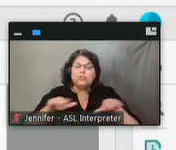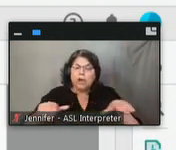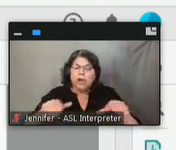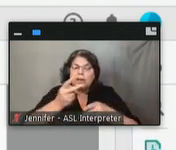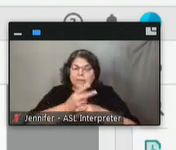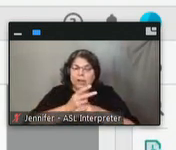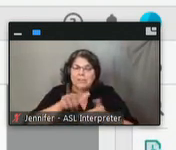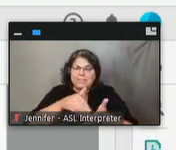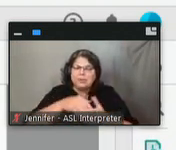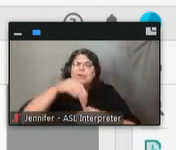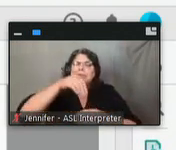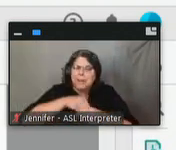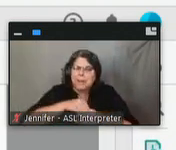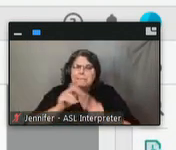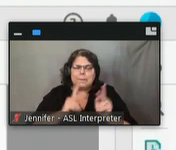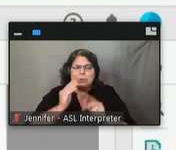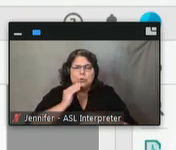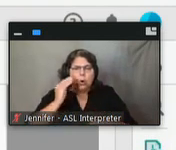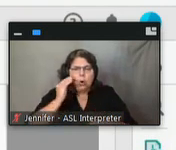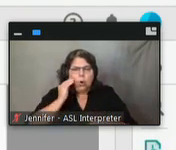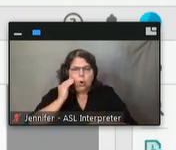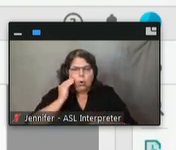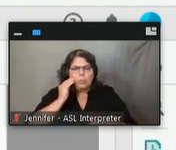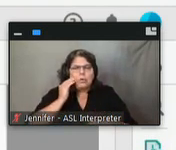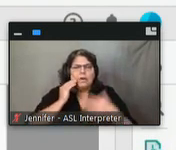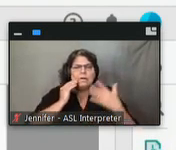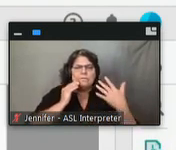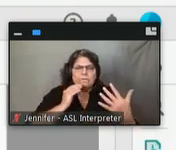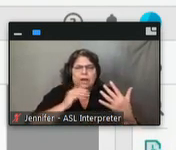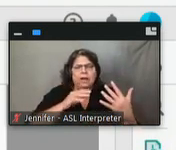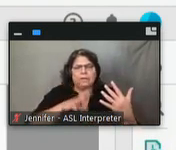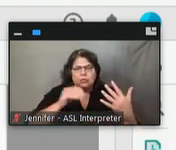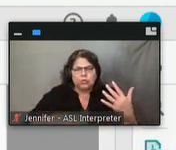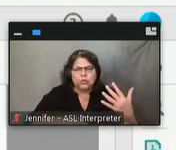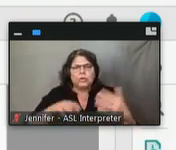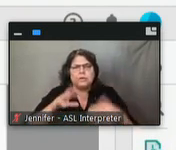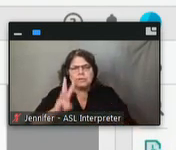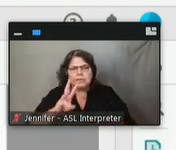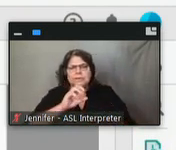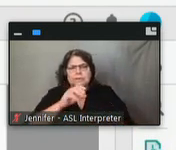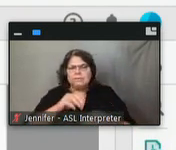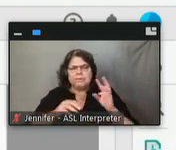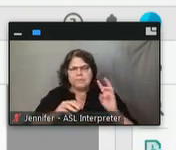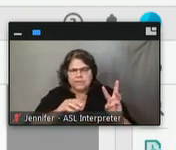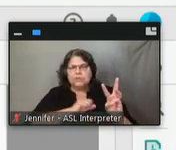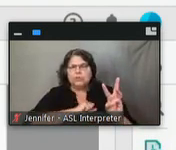family homes with 6 students, 3 staff, 15 family members.